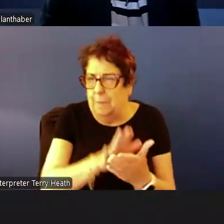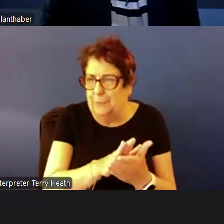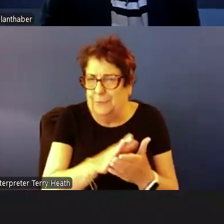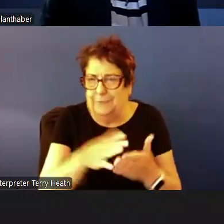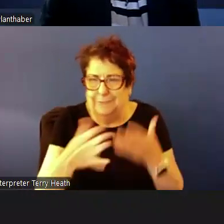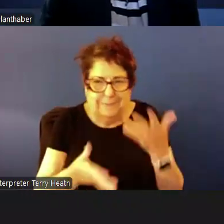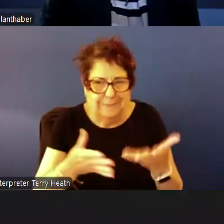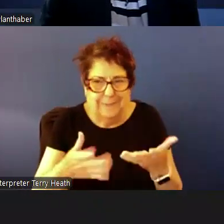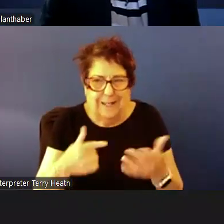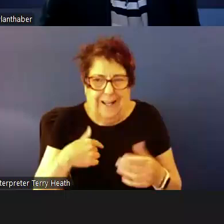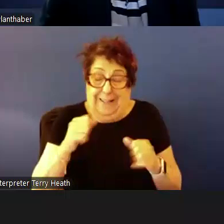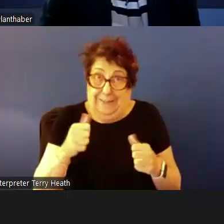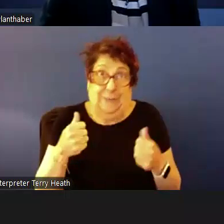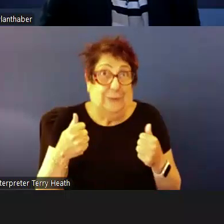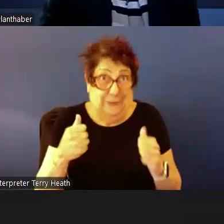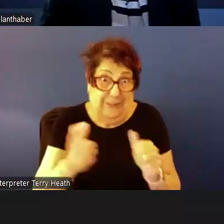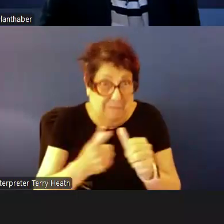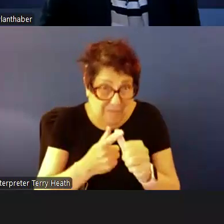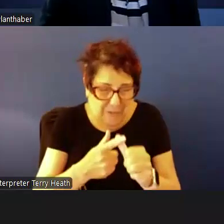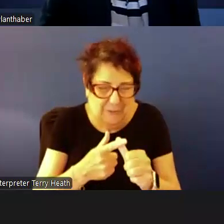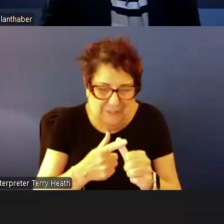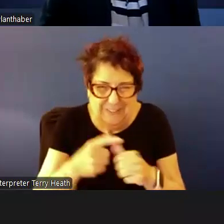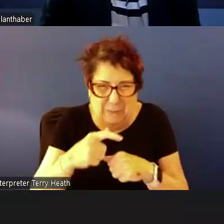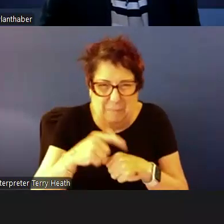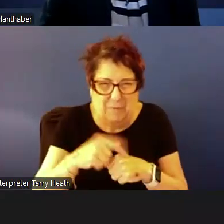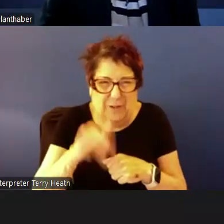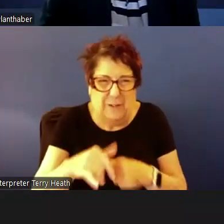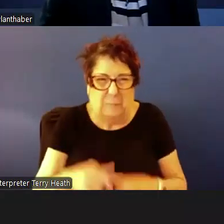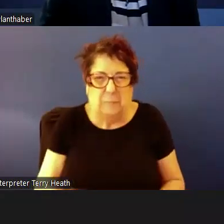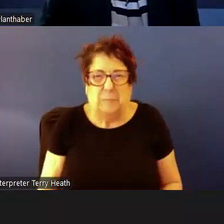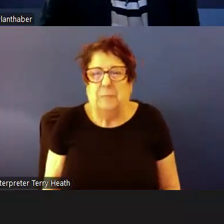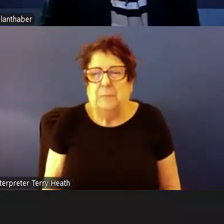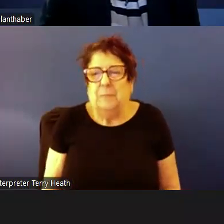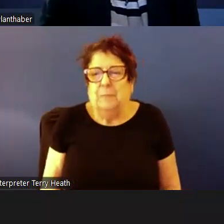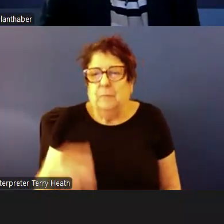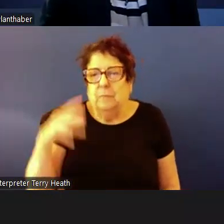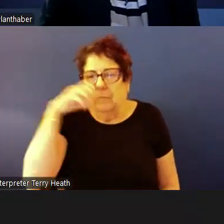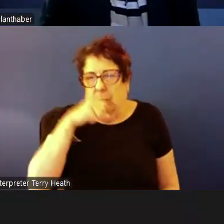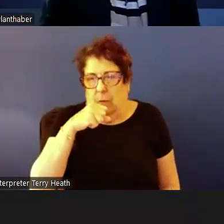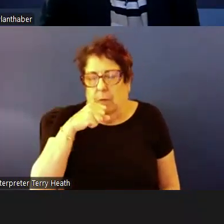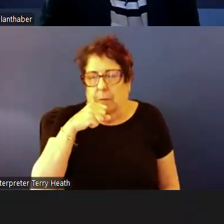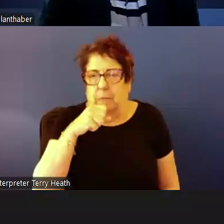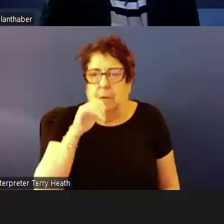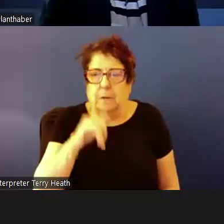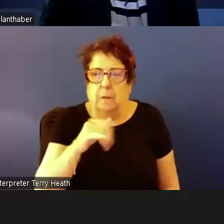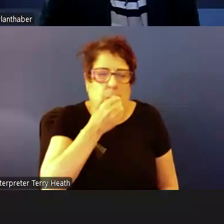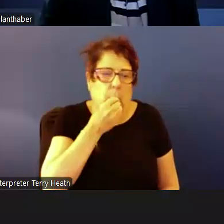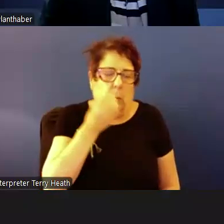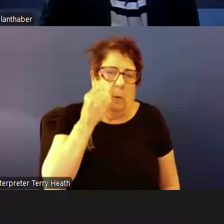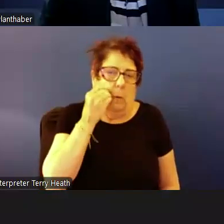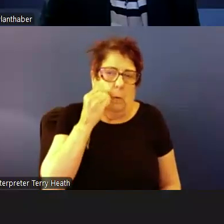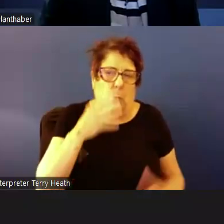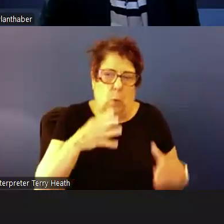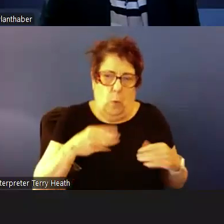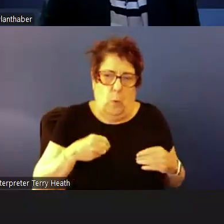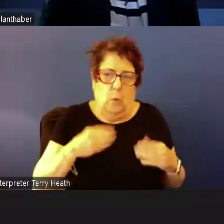I can take a first pass on that. There's an assumption that homeowners are secure in their housing, and I think we know that